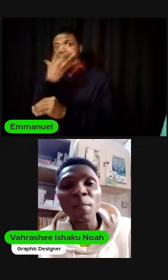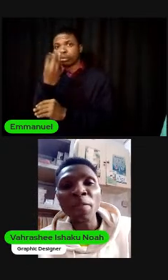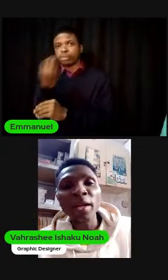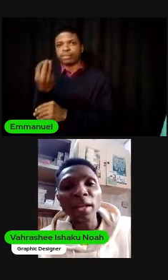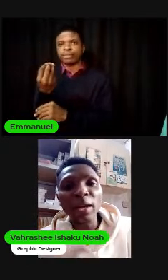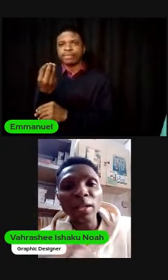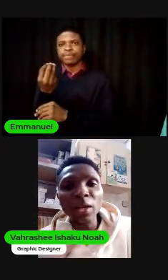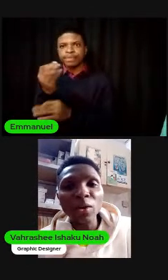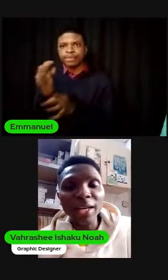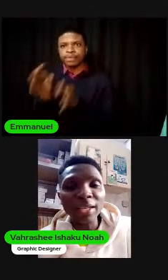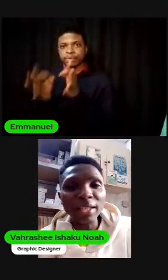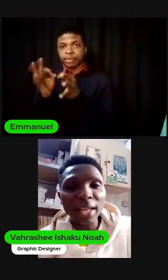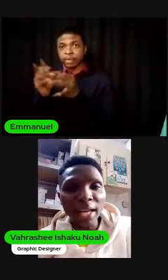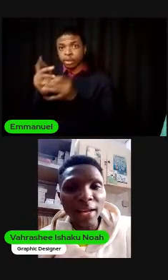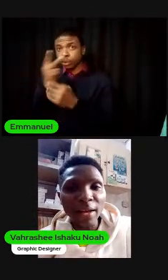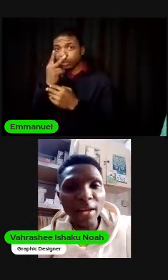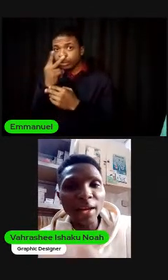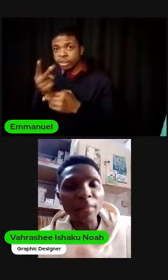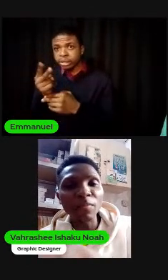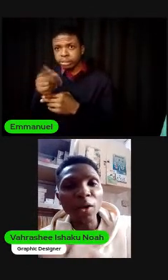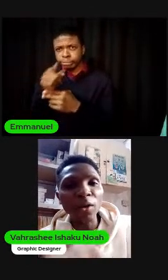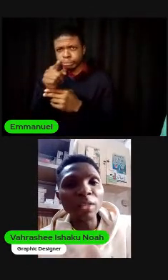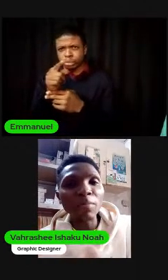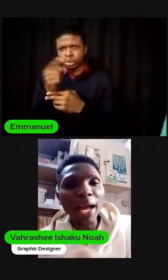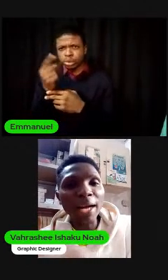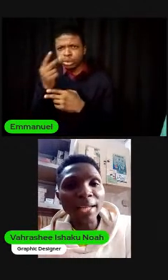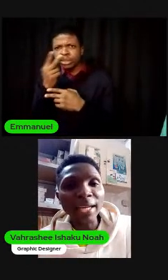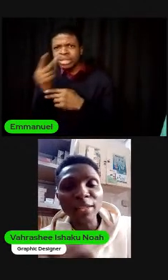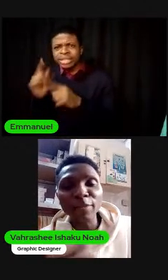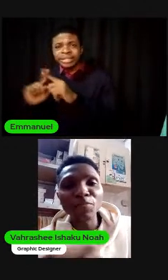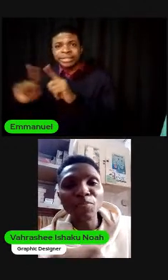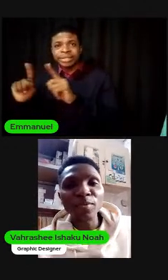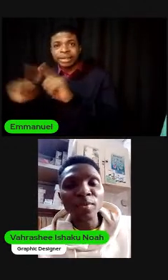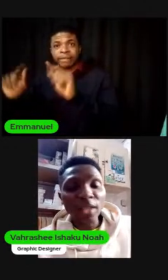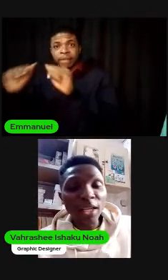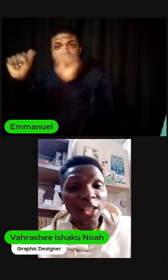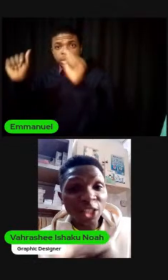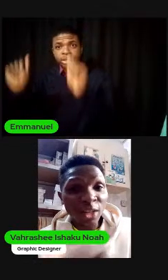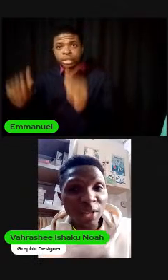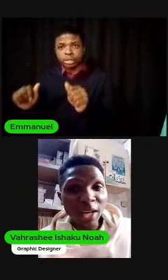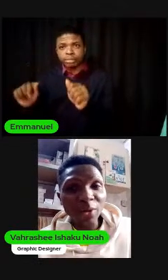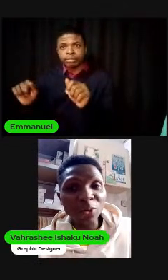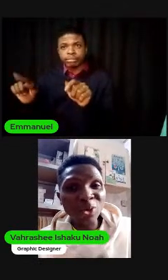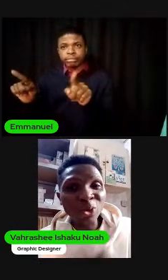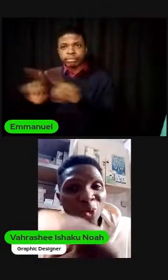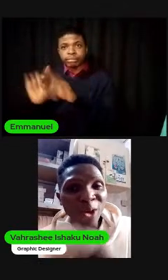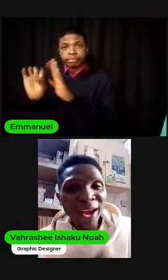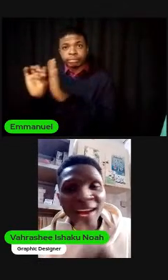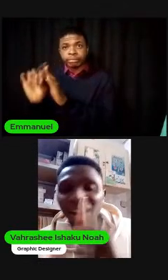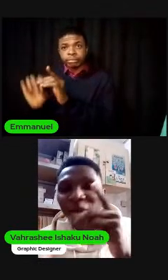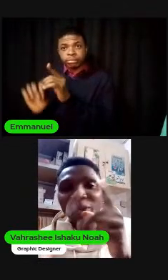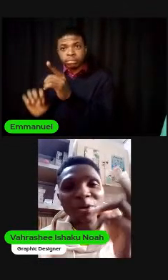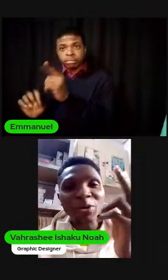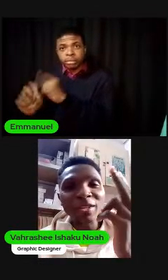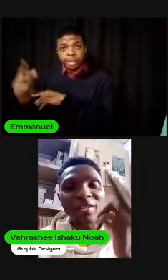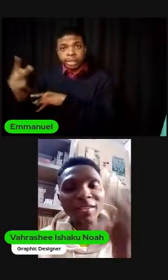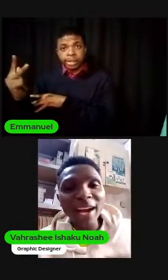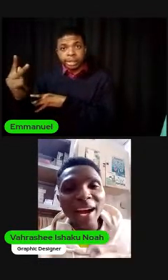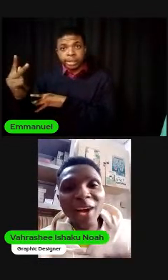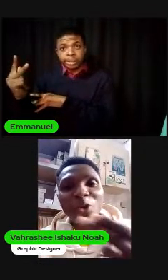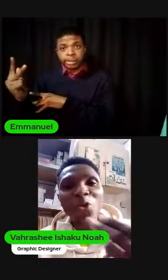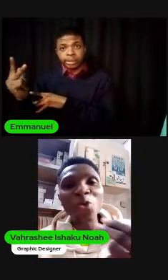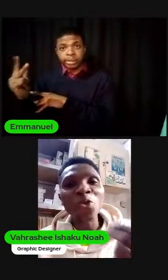used. Now take a look at this three here on this black side. It's shapes that we use square, we use